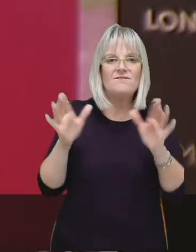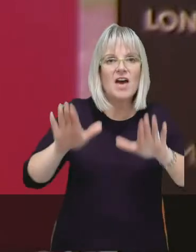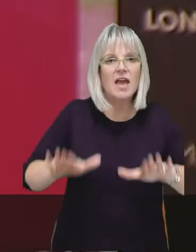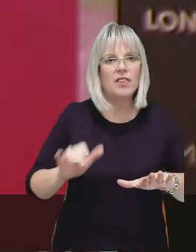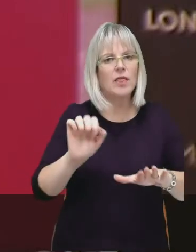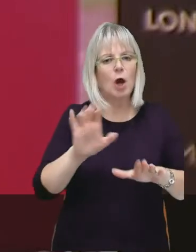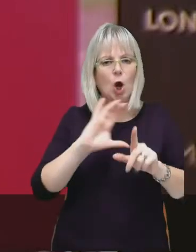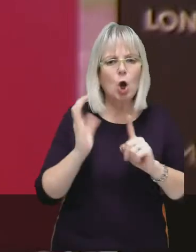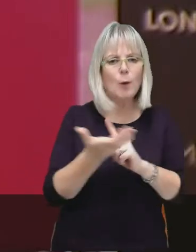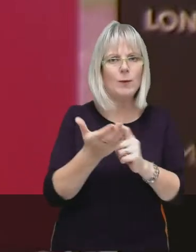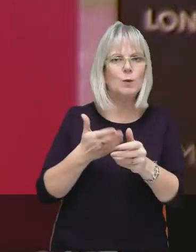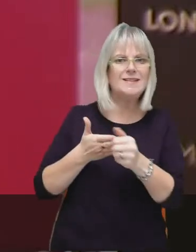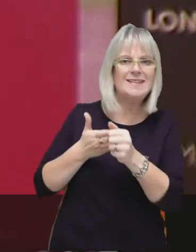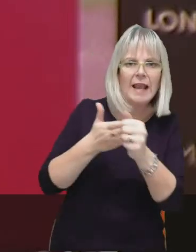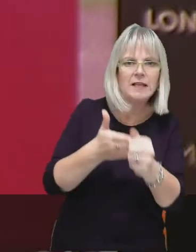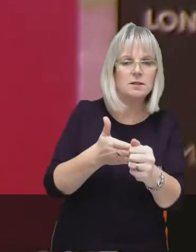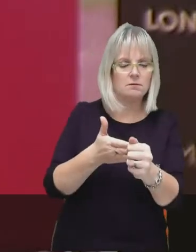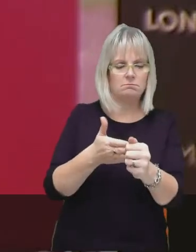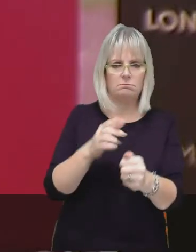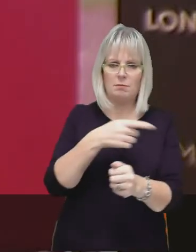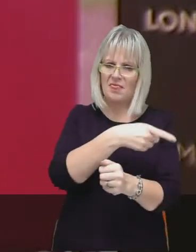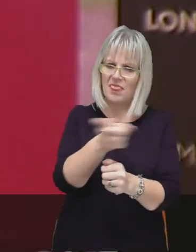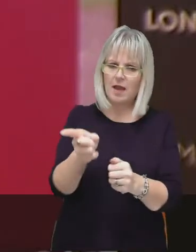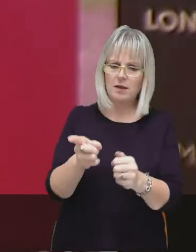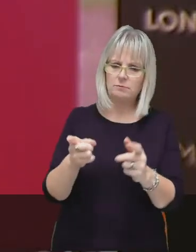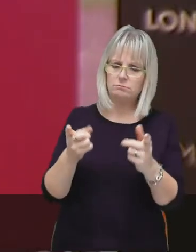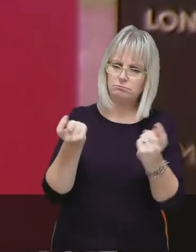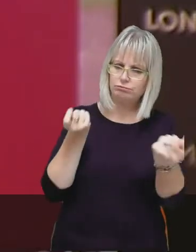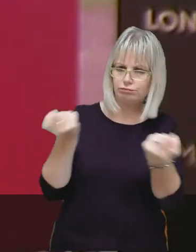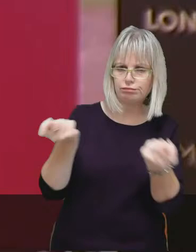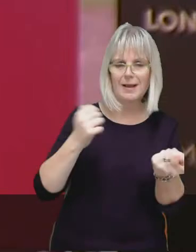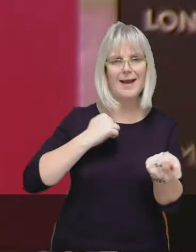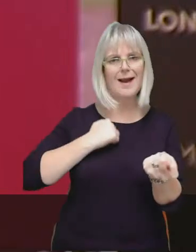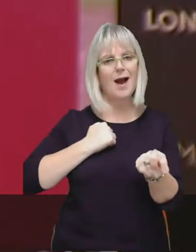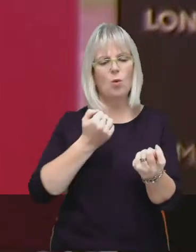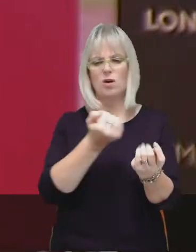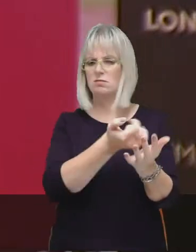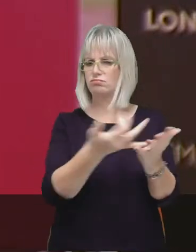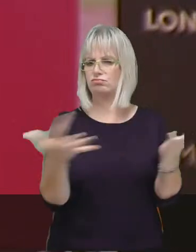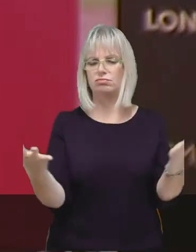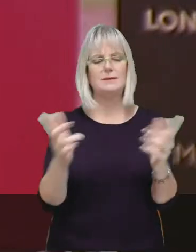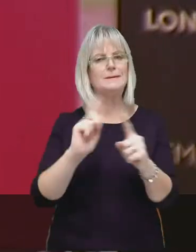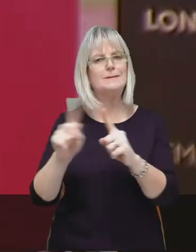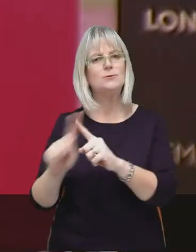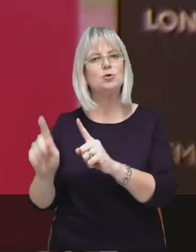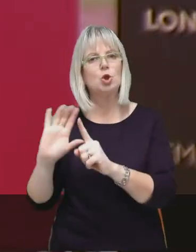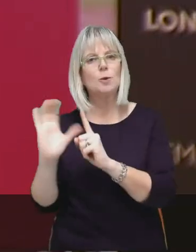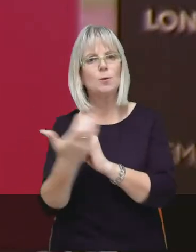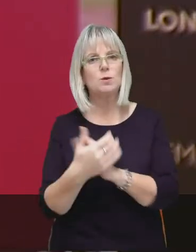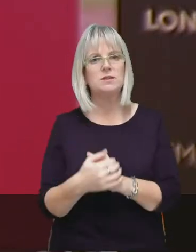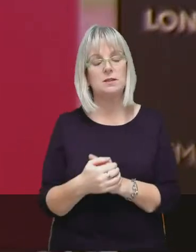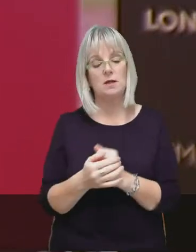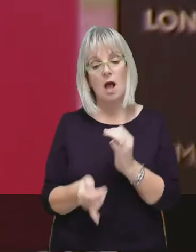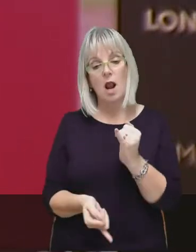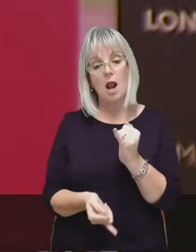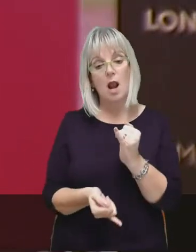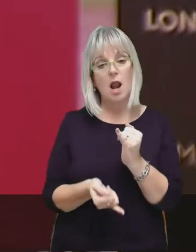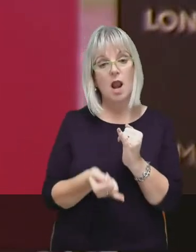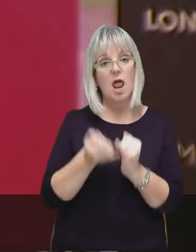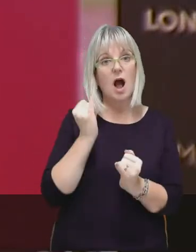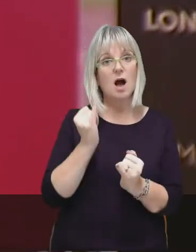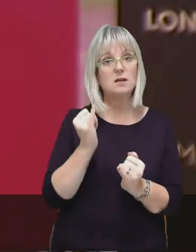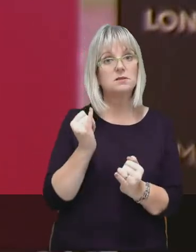London's diverse communities, and last but not the least, the volunteers who have stepped in to cook